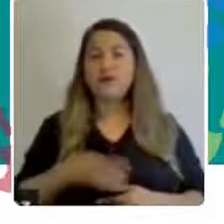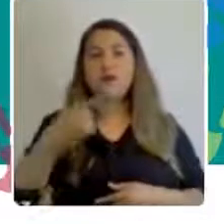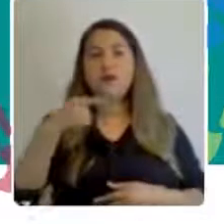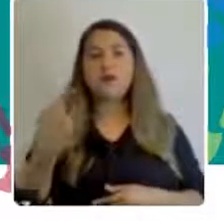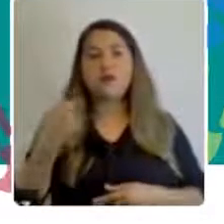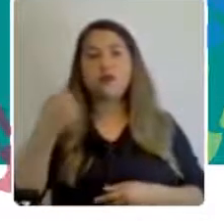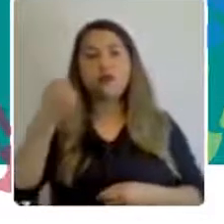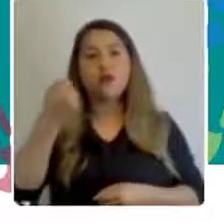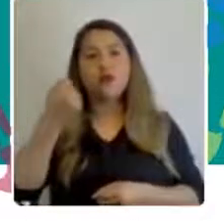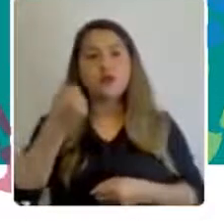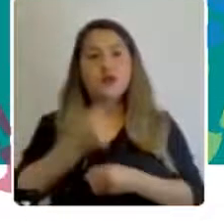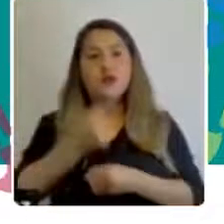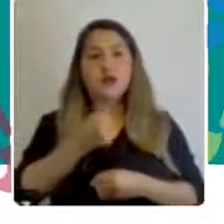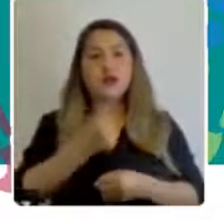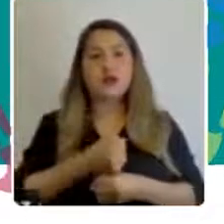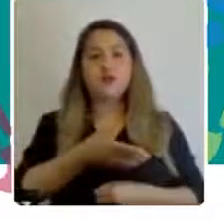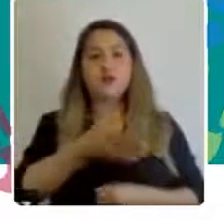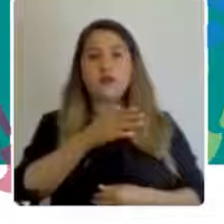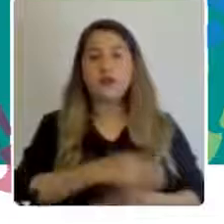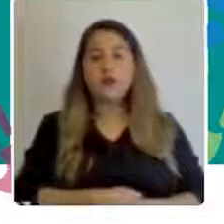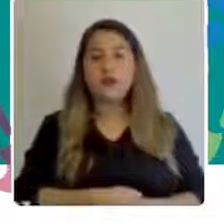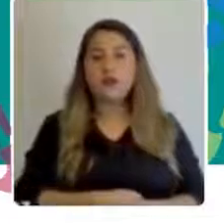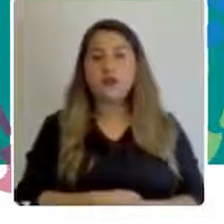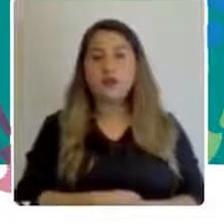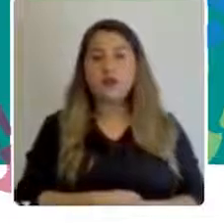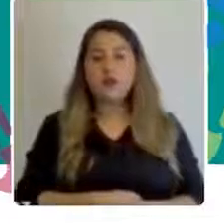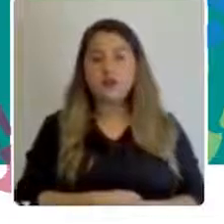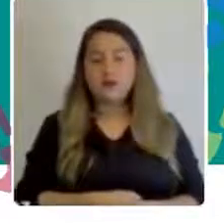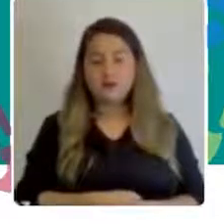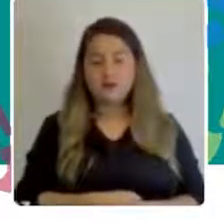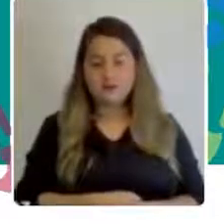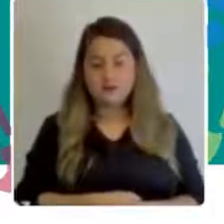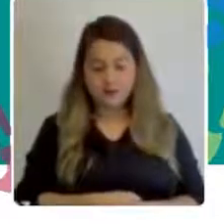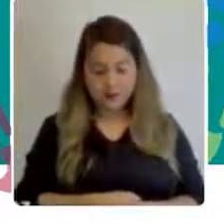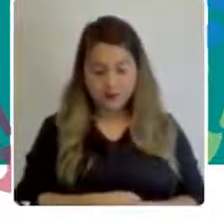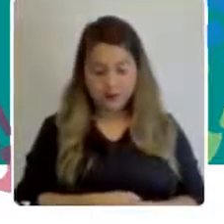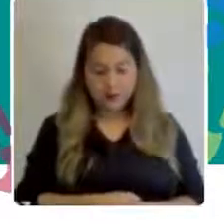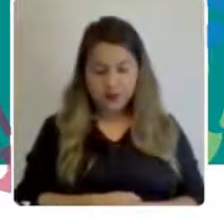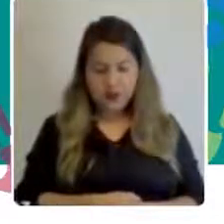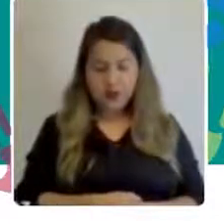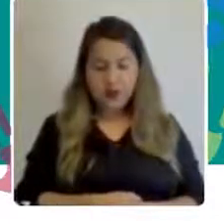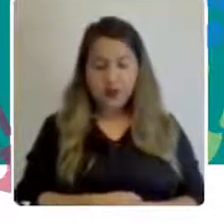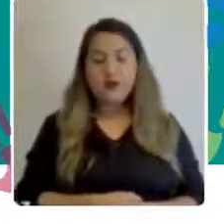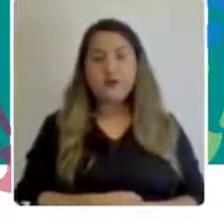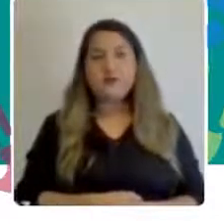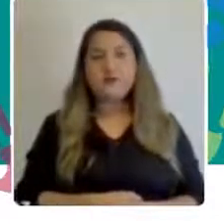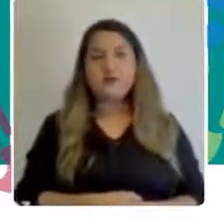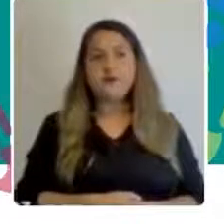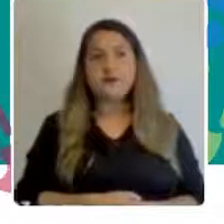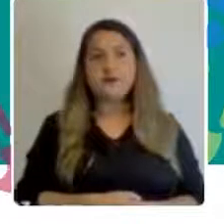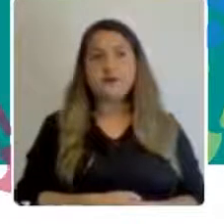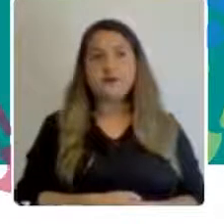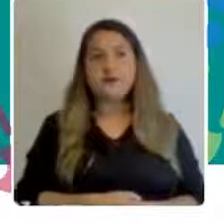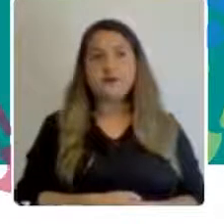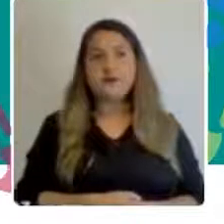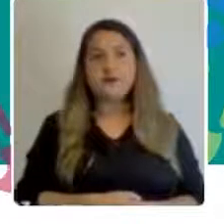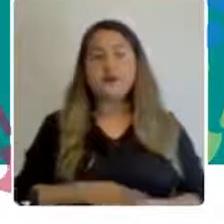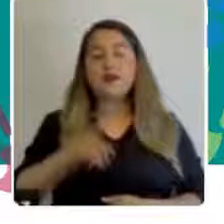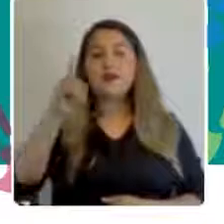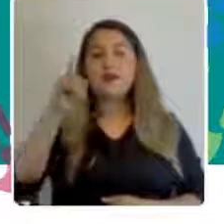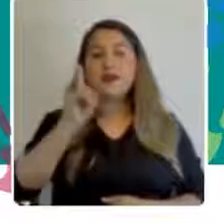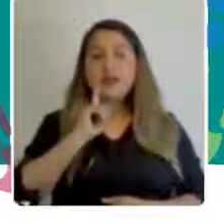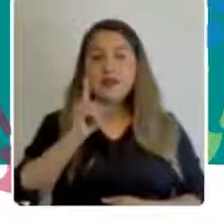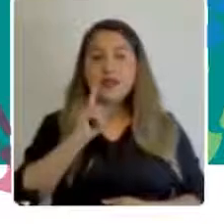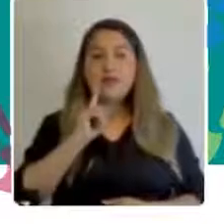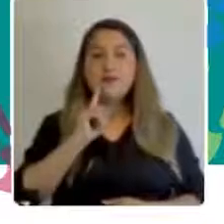are related to, first, to recognize the rare diseases, to give them visibility, to name them.